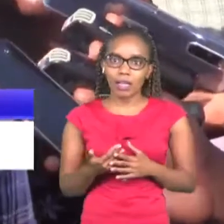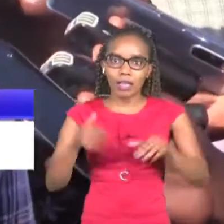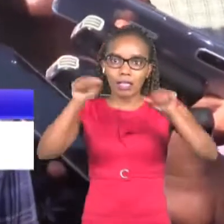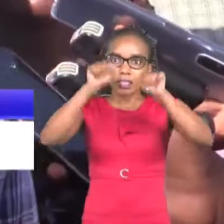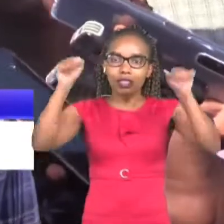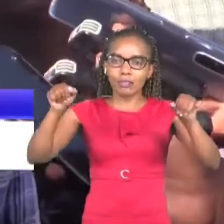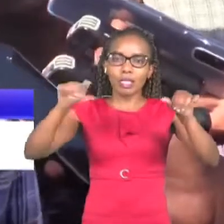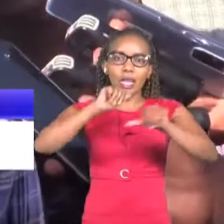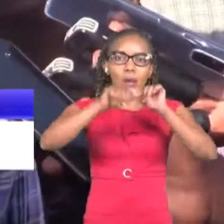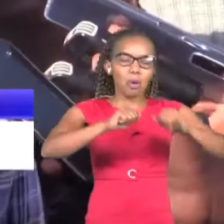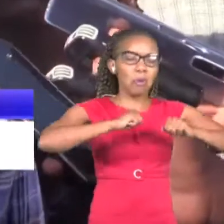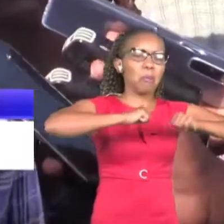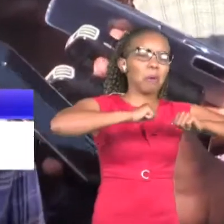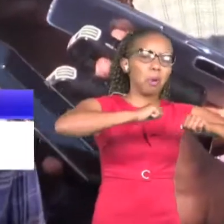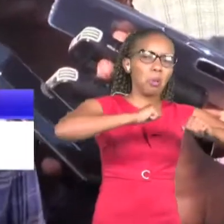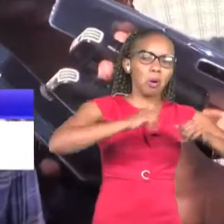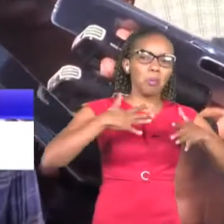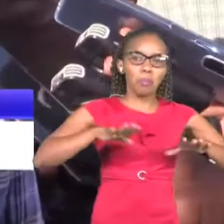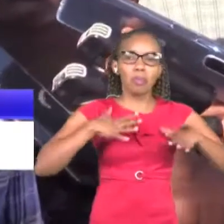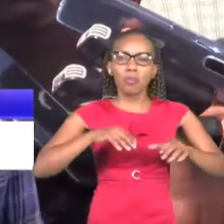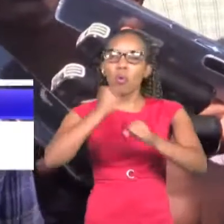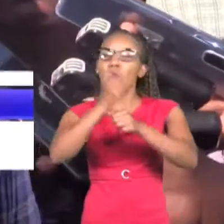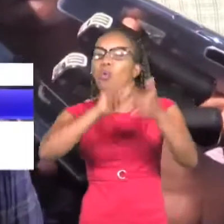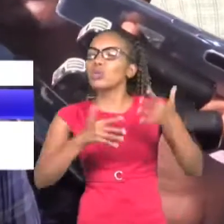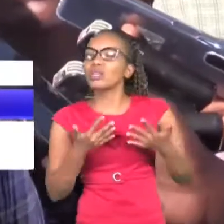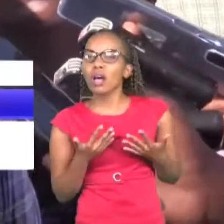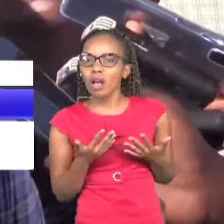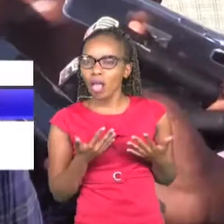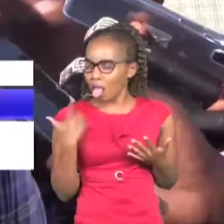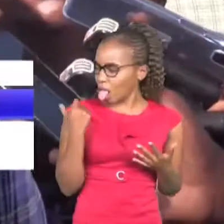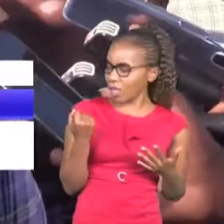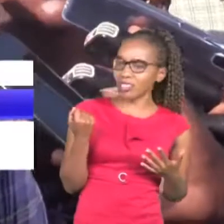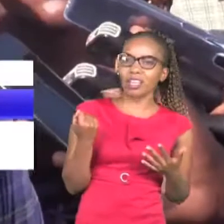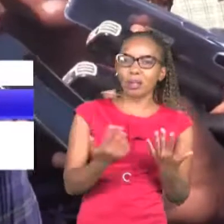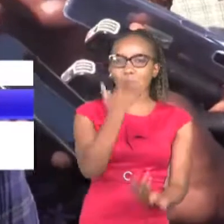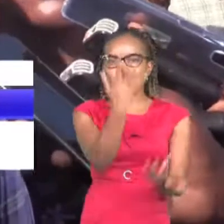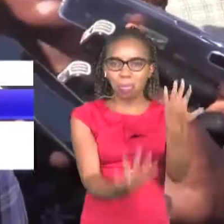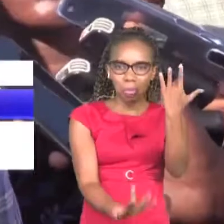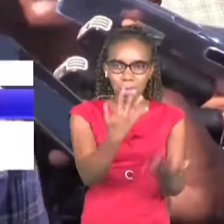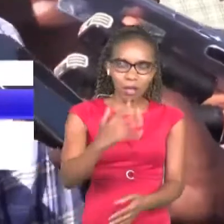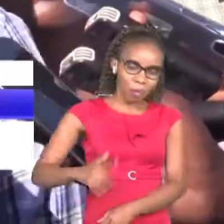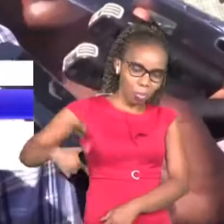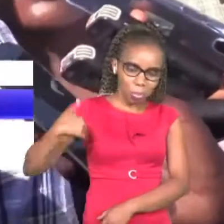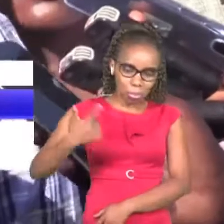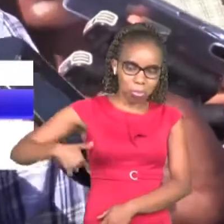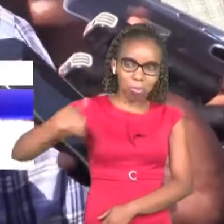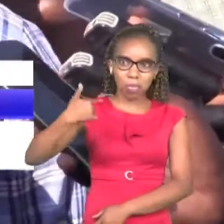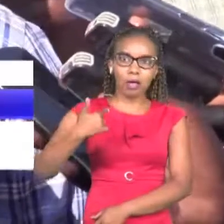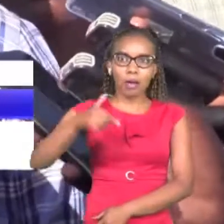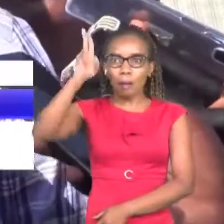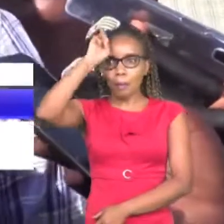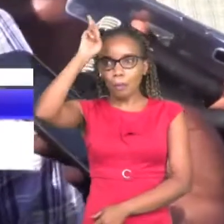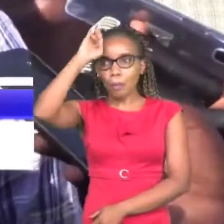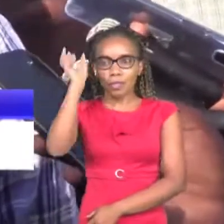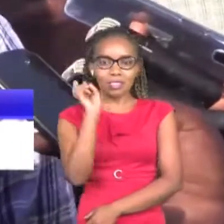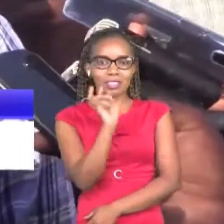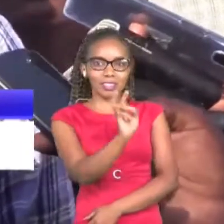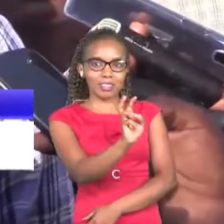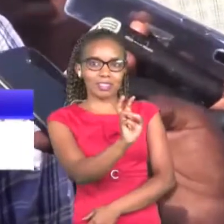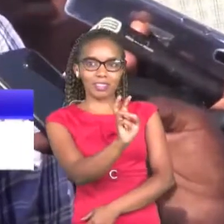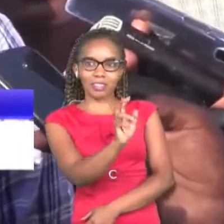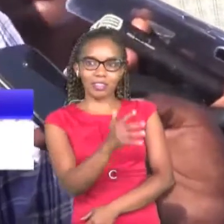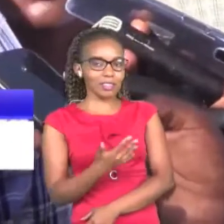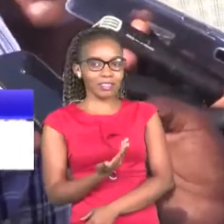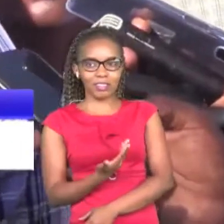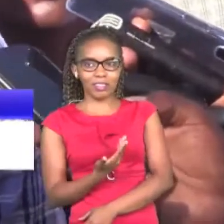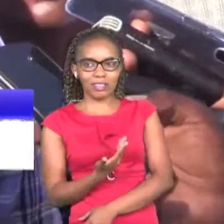state, kwani kazi yake ni gani? Jana walikuwa wanachoma matairi kama polisi wamesimama hivi wakipigia saruti.